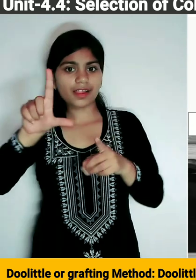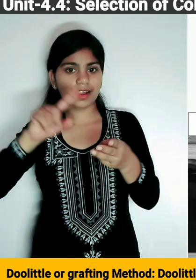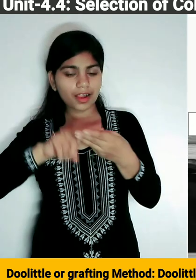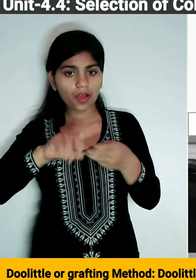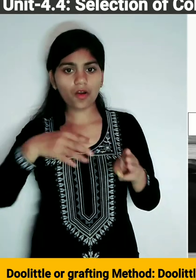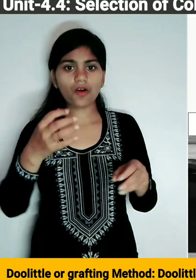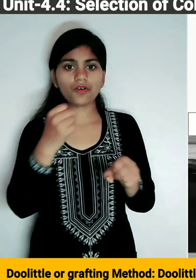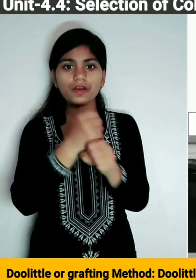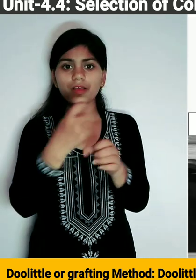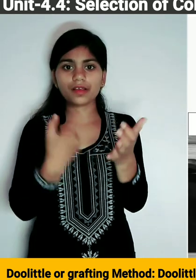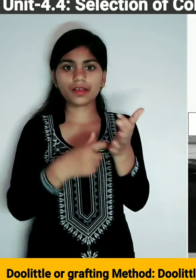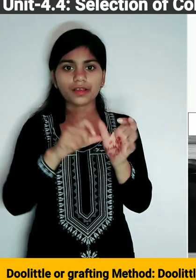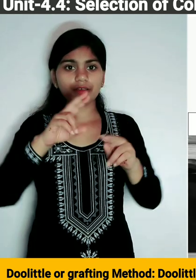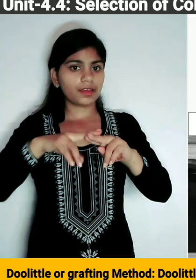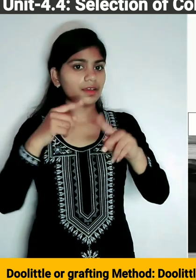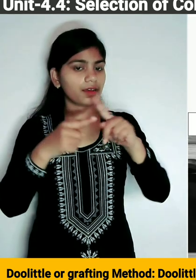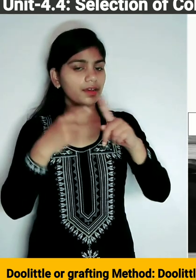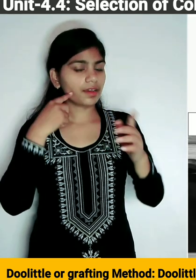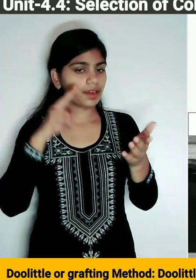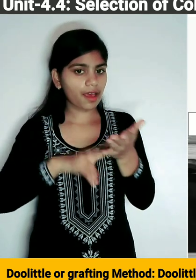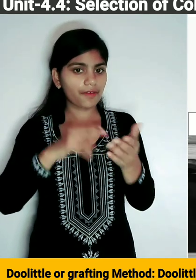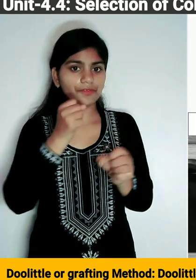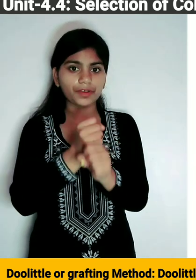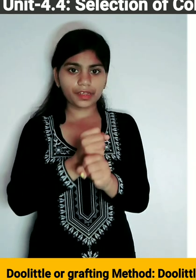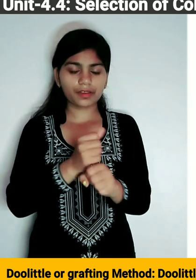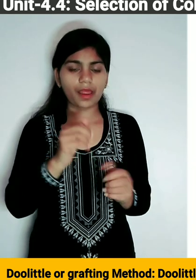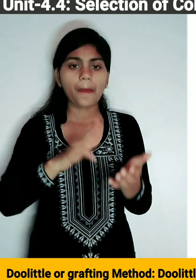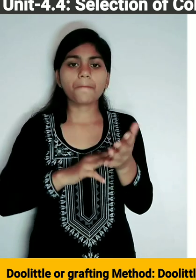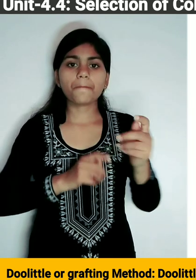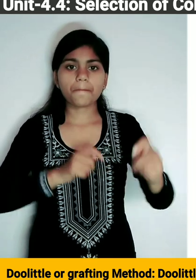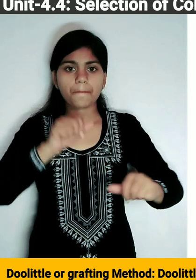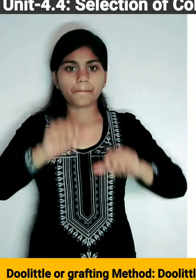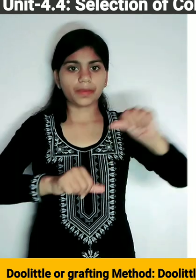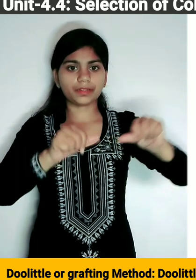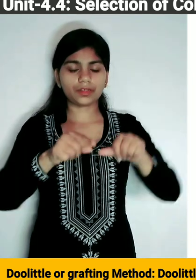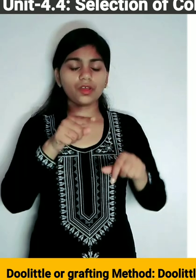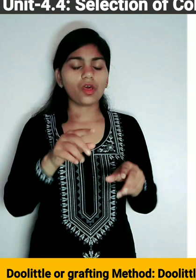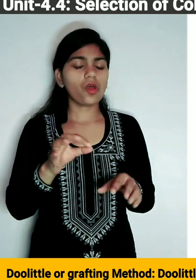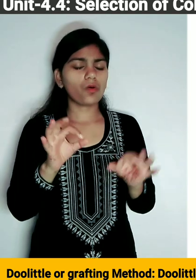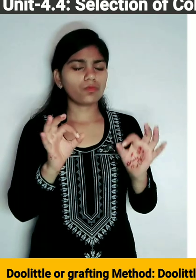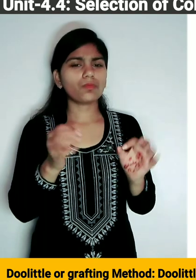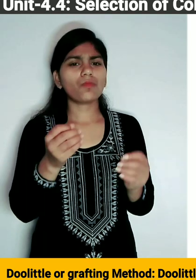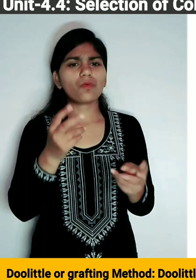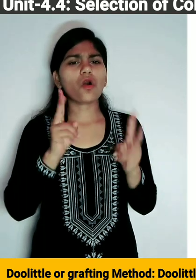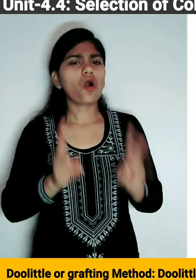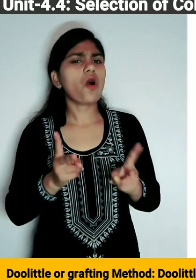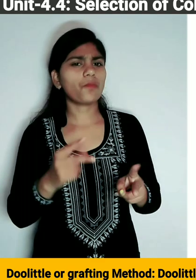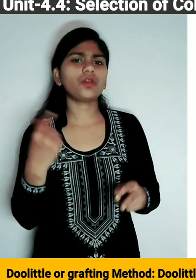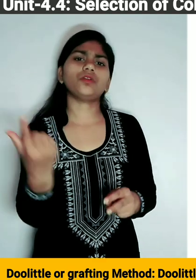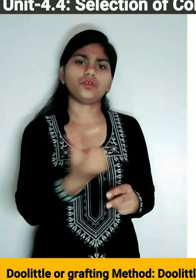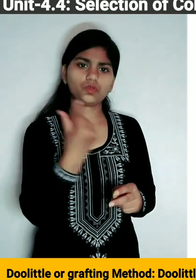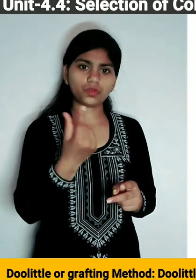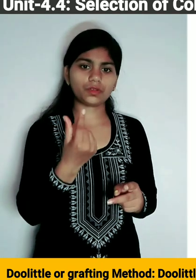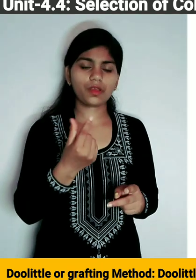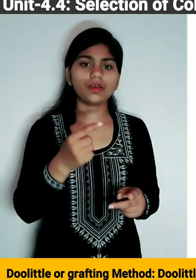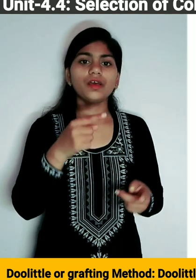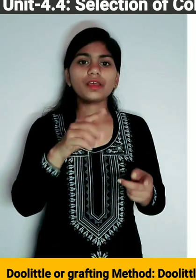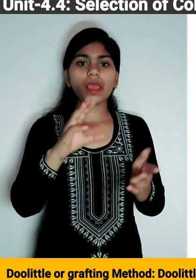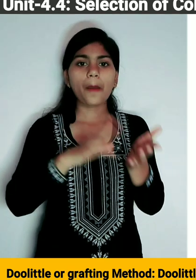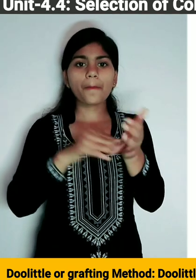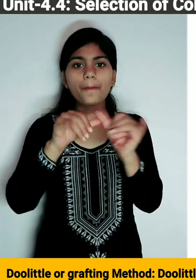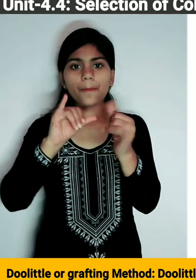grafting method is the most commonly used method of mass rearing of queen